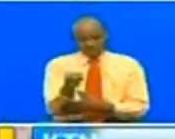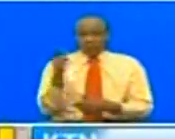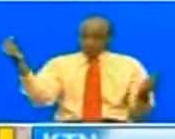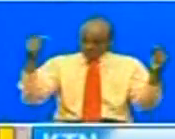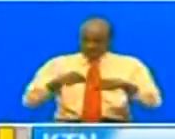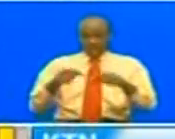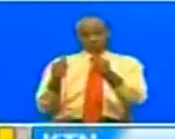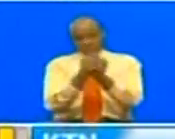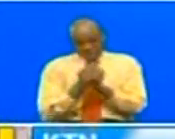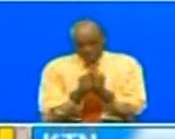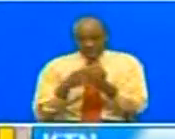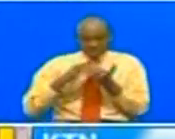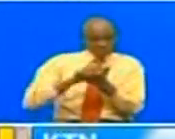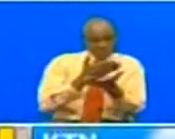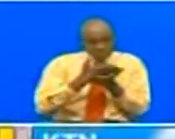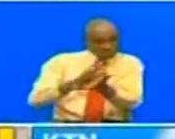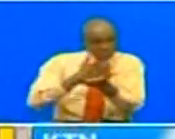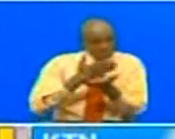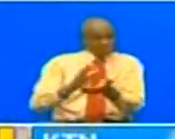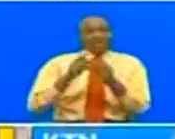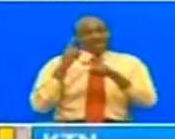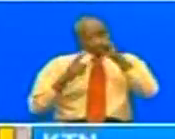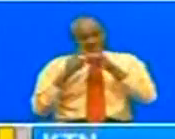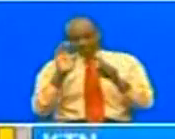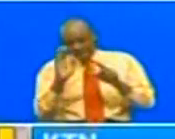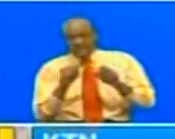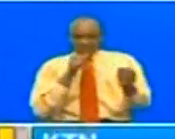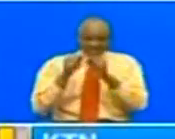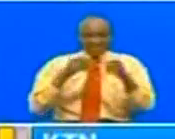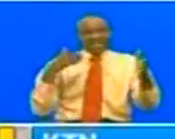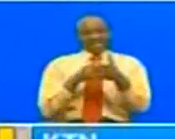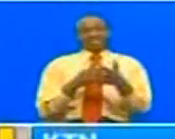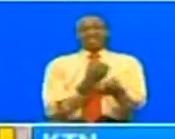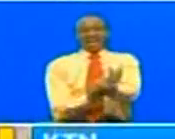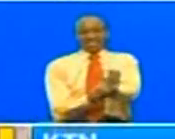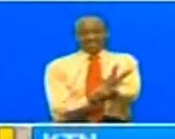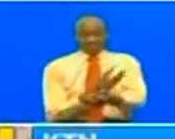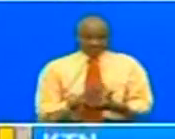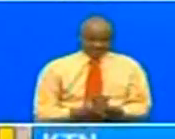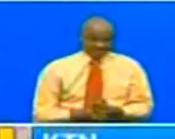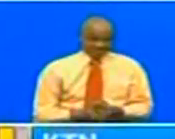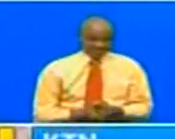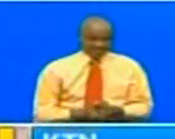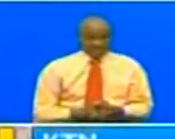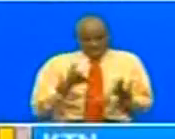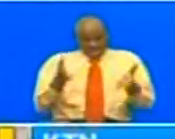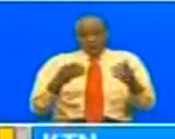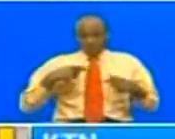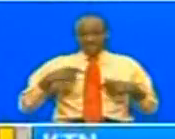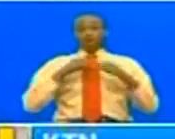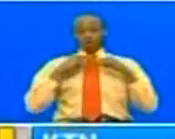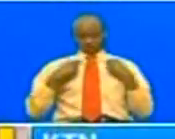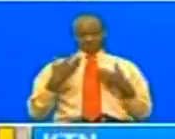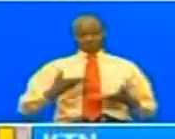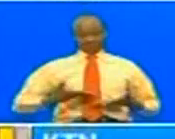come together and share experiences in the fight against cancer. As the host nation